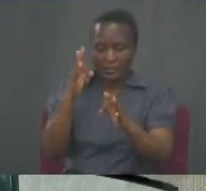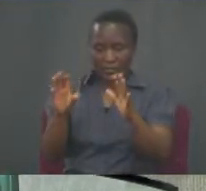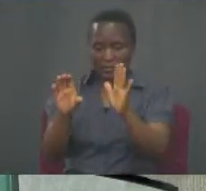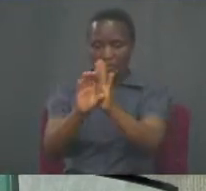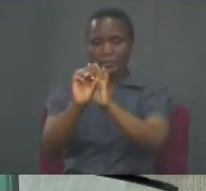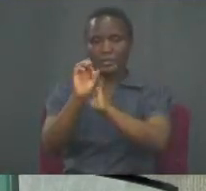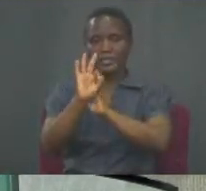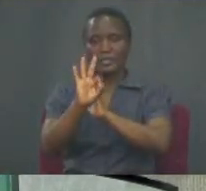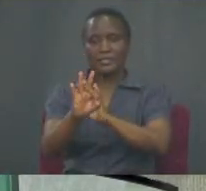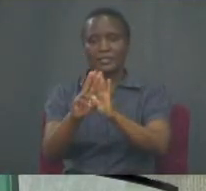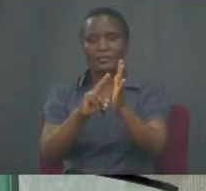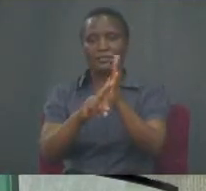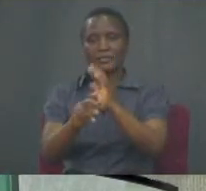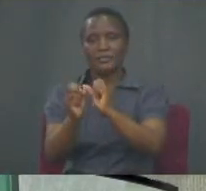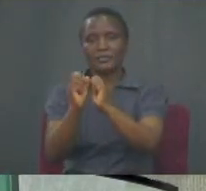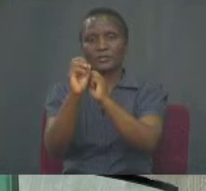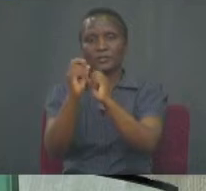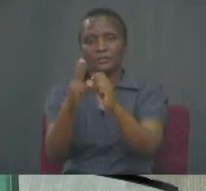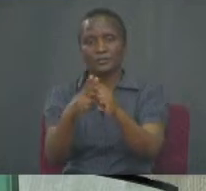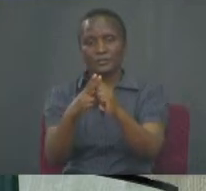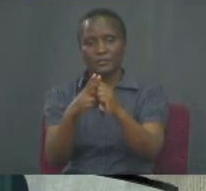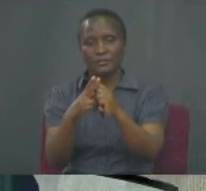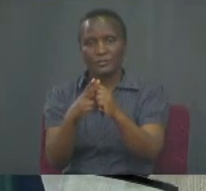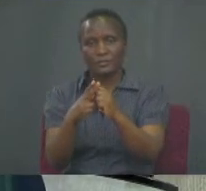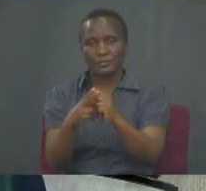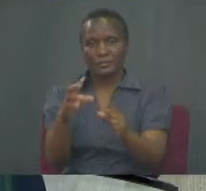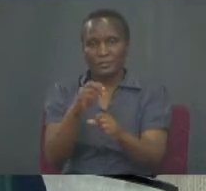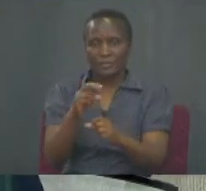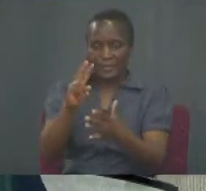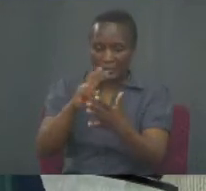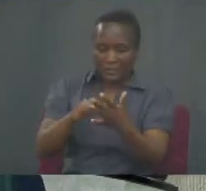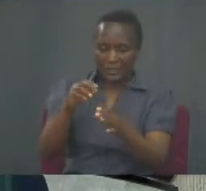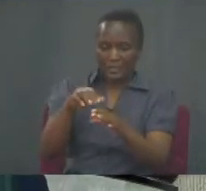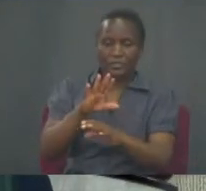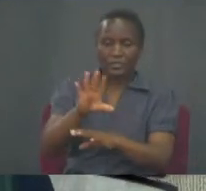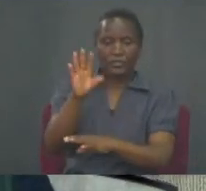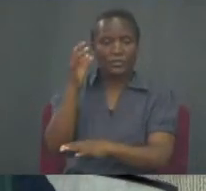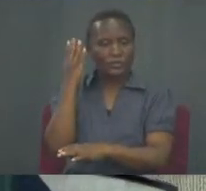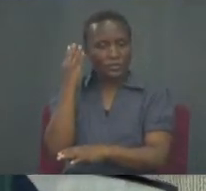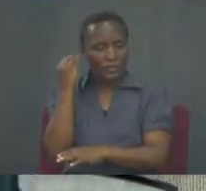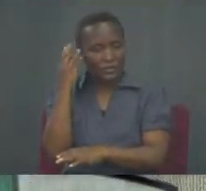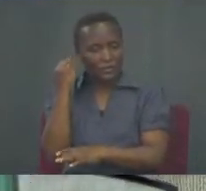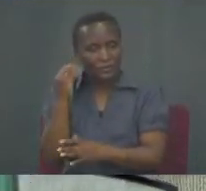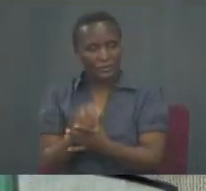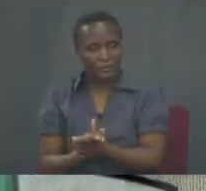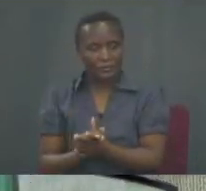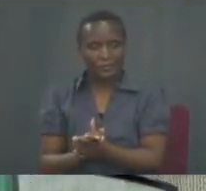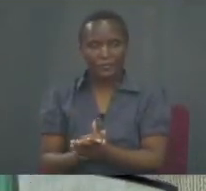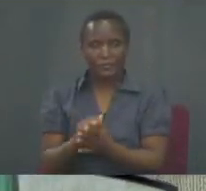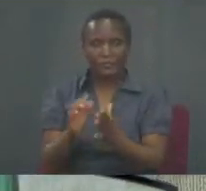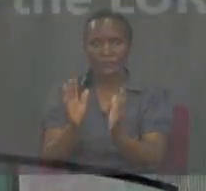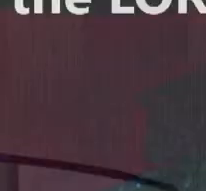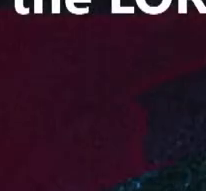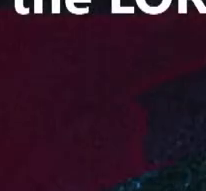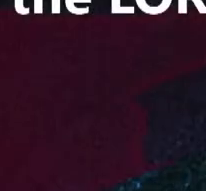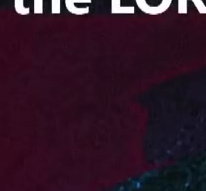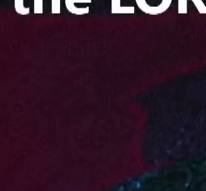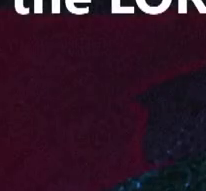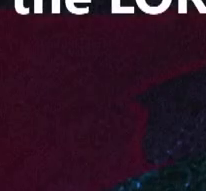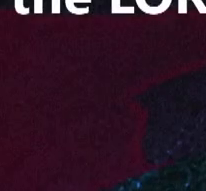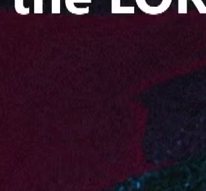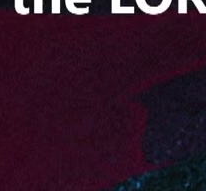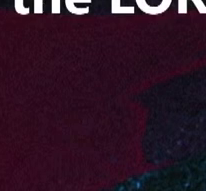verse 12. I'll be reading in your hearing. Judges chapter 3, verse number 12. The Bible says, "And